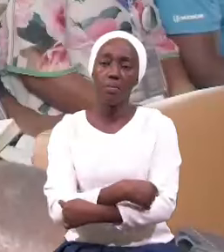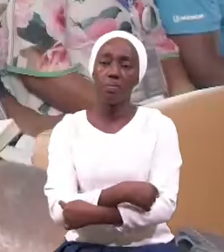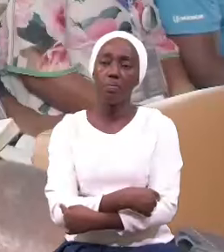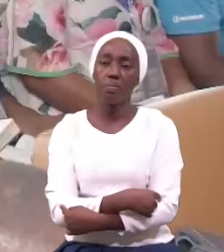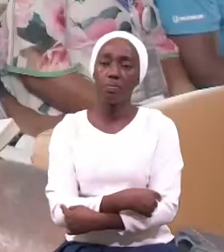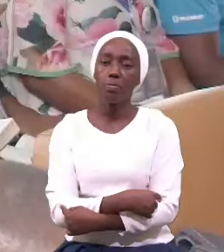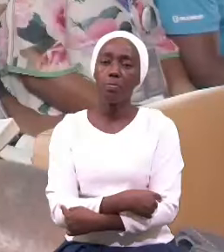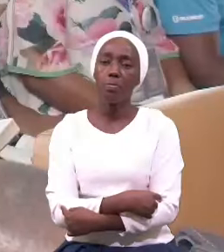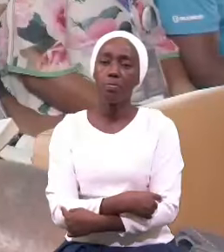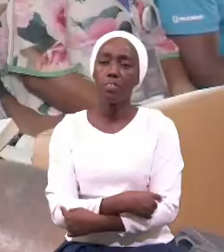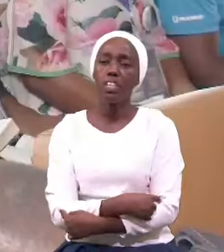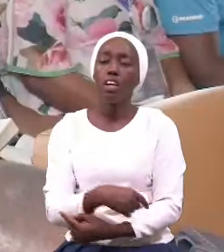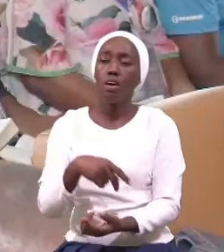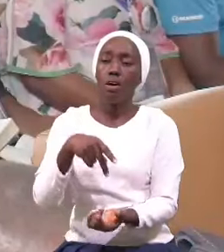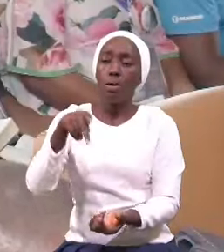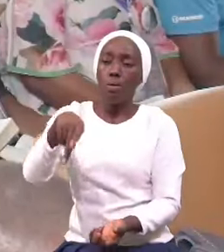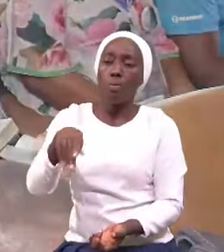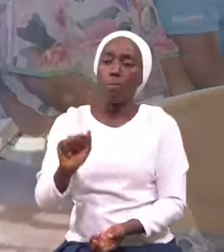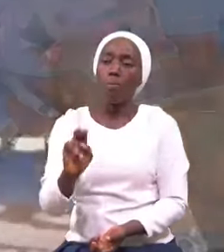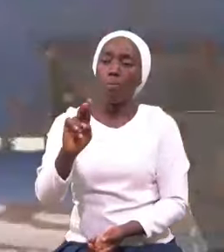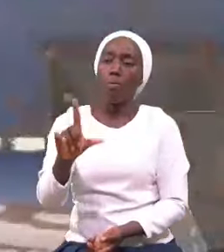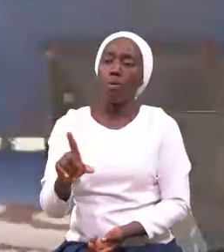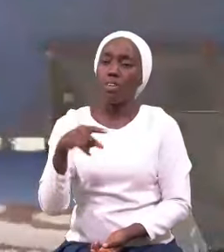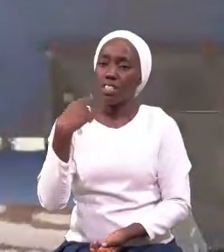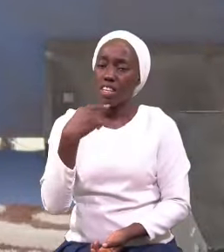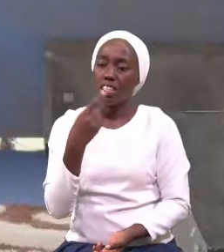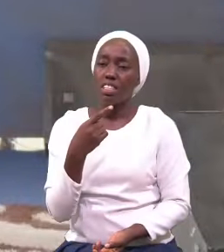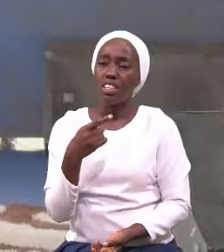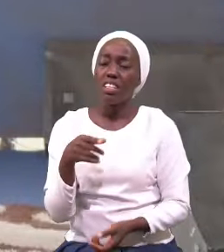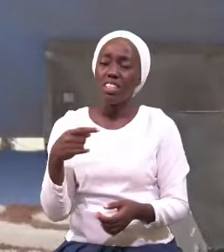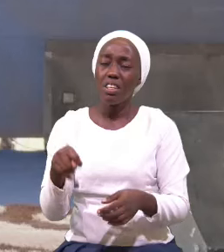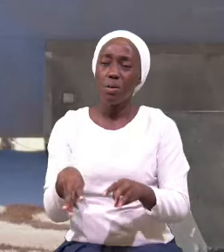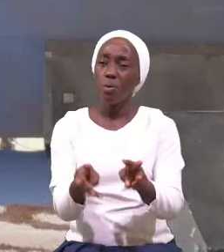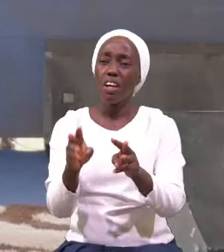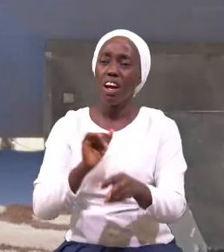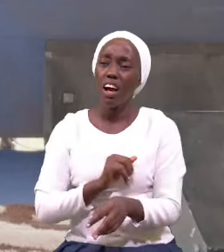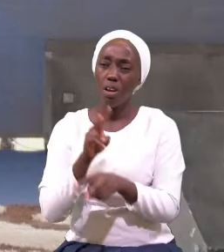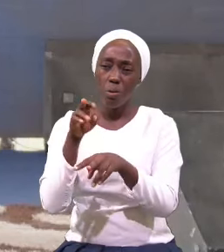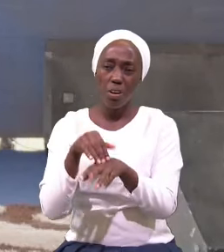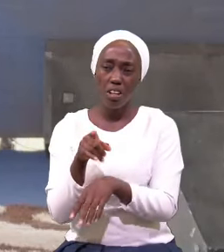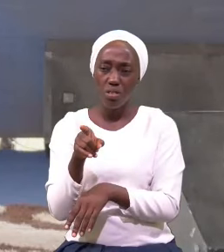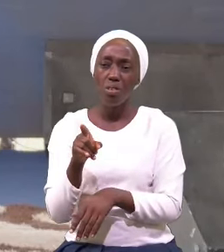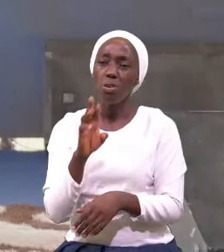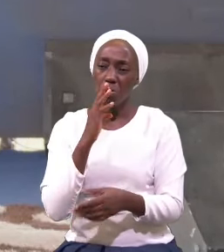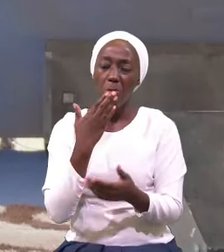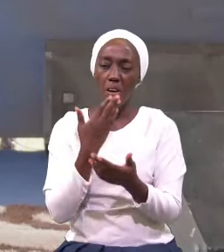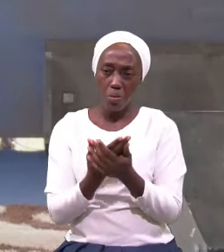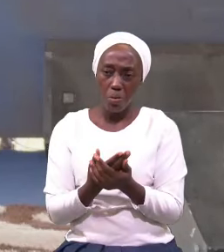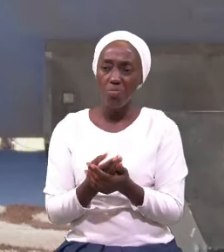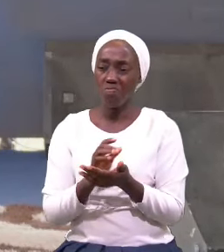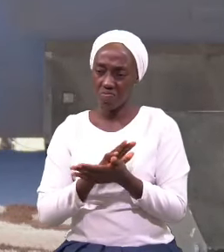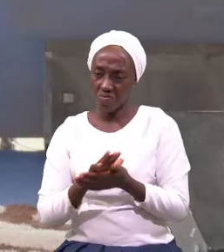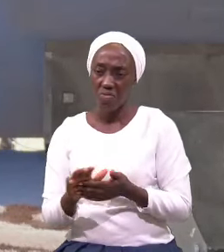And Paul the apostle said, the way I look at you, you're good, you're neat, and you